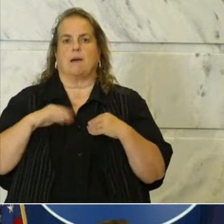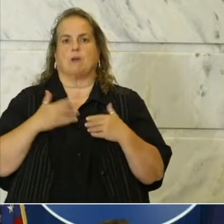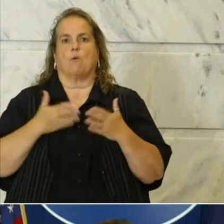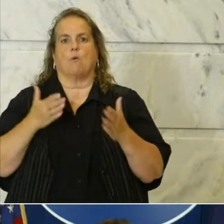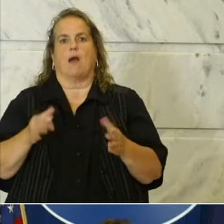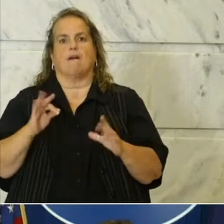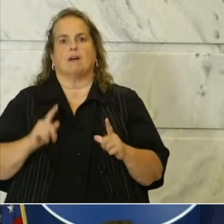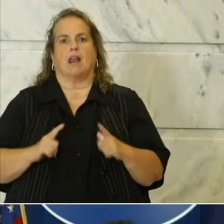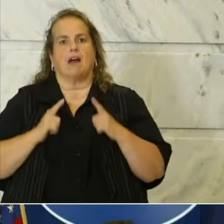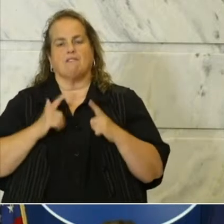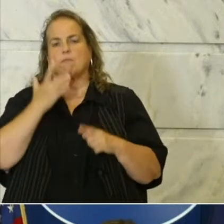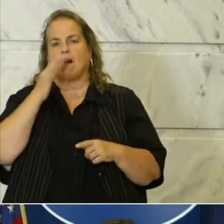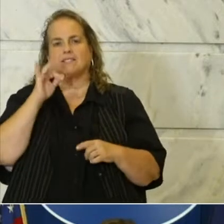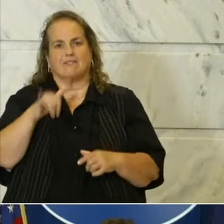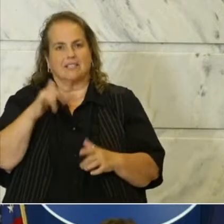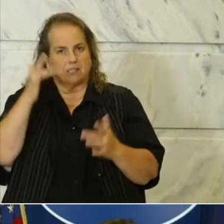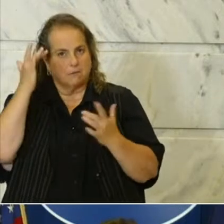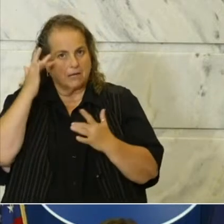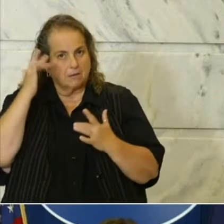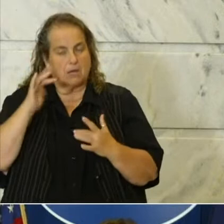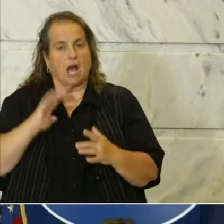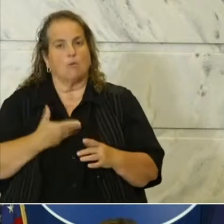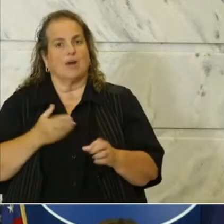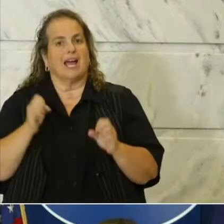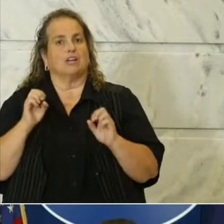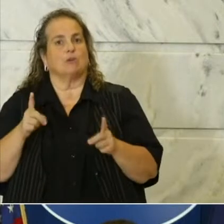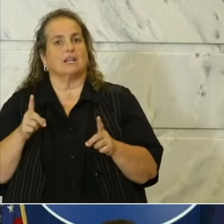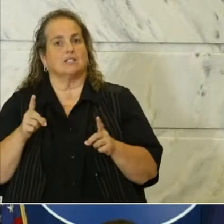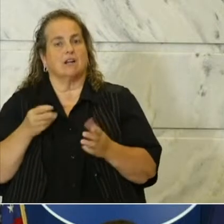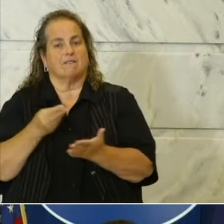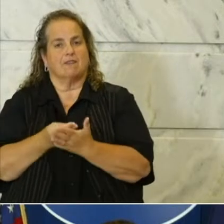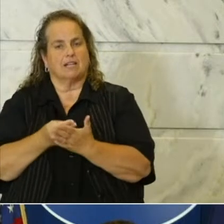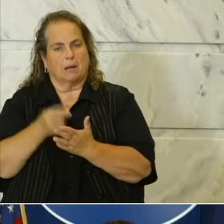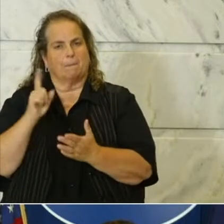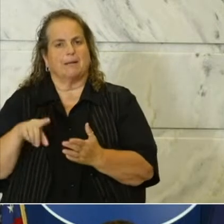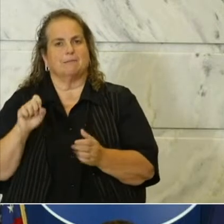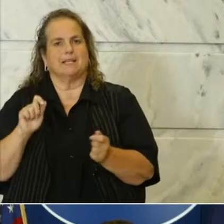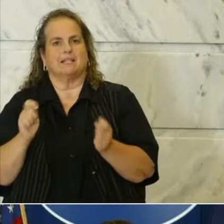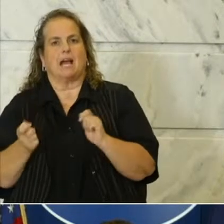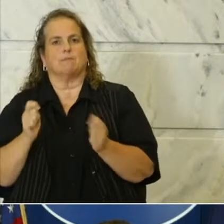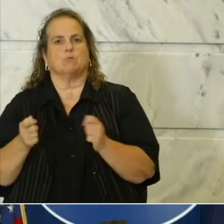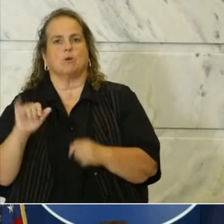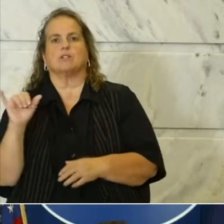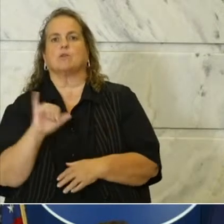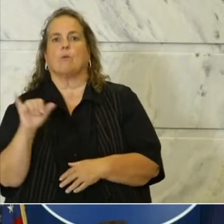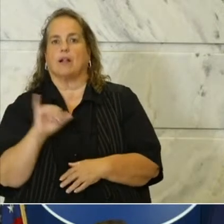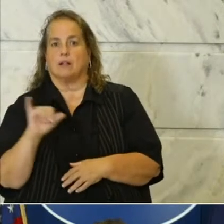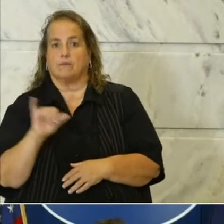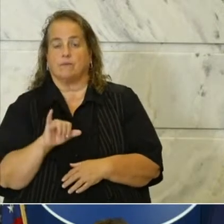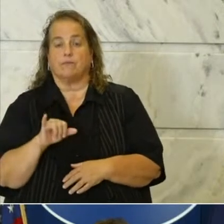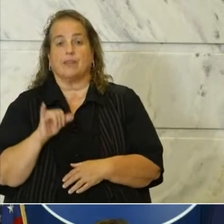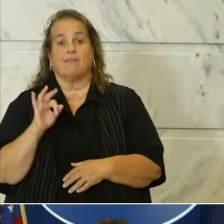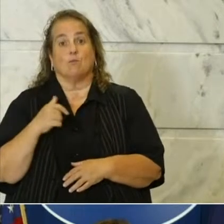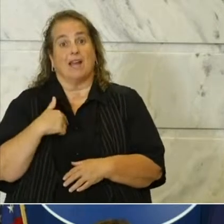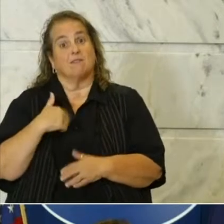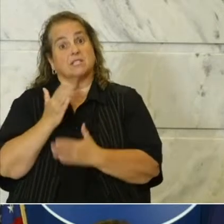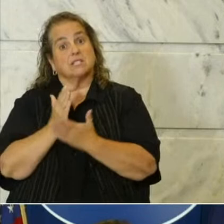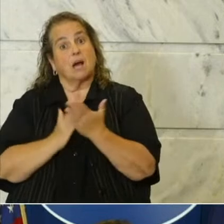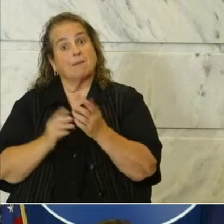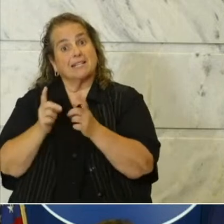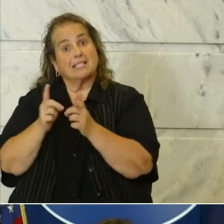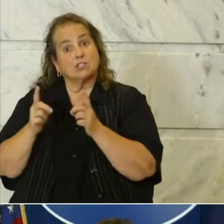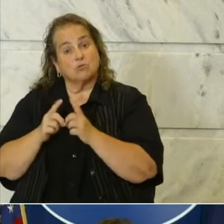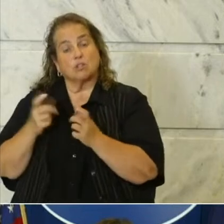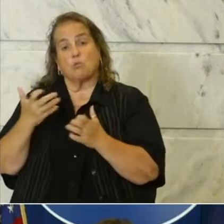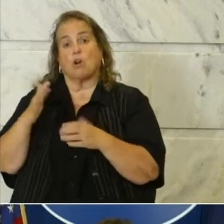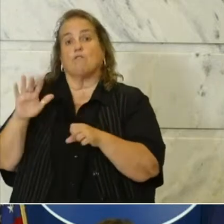pandemic. Our education funding must be adaptable as well. If we have some school districts who decide that they want to go